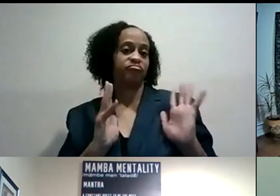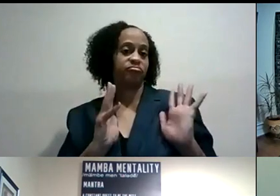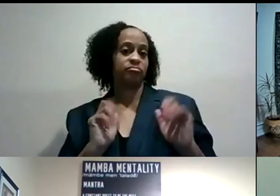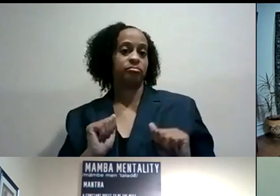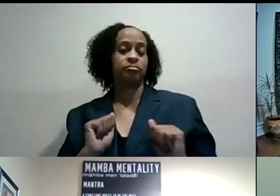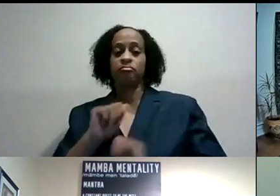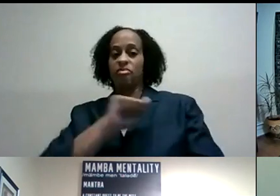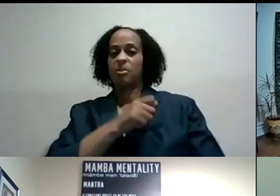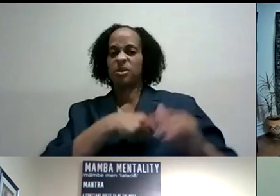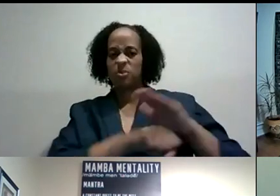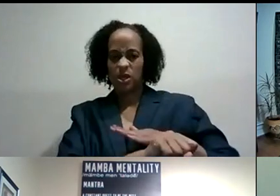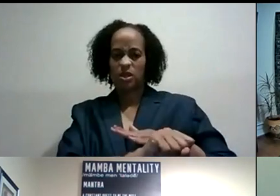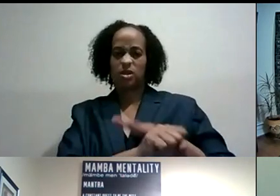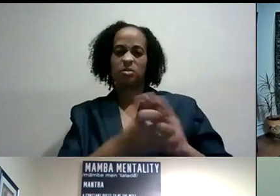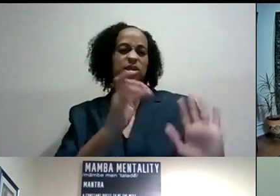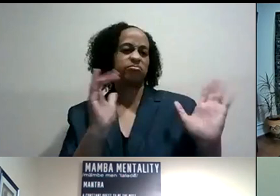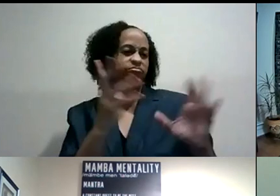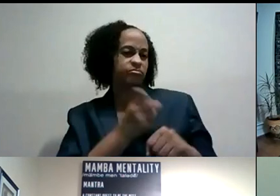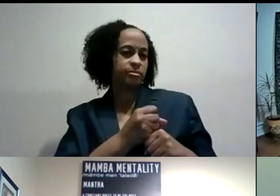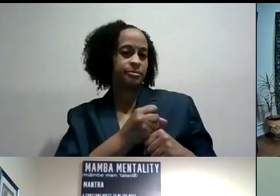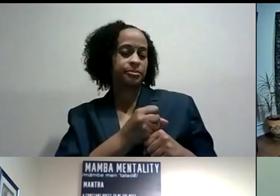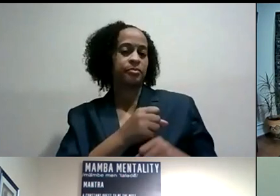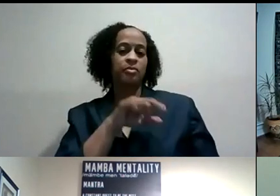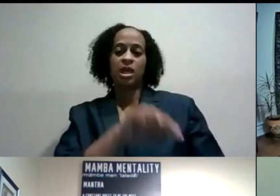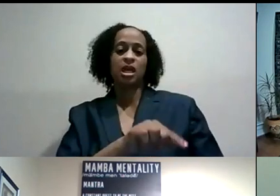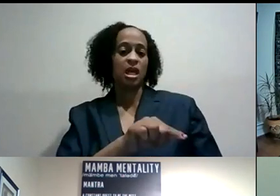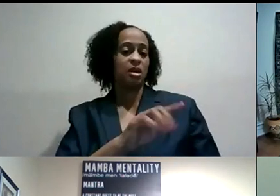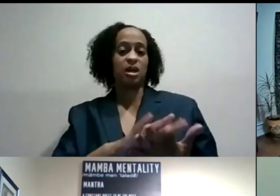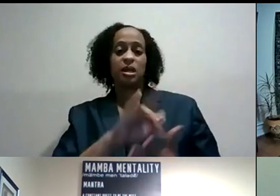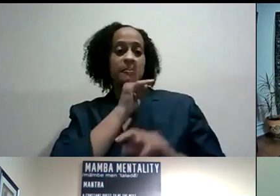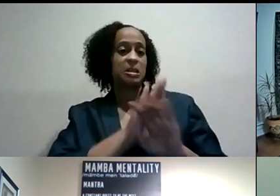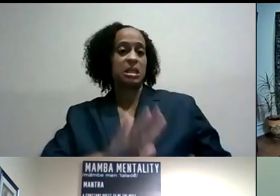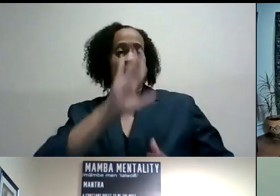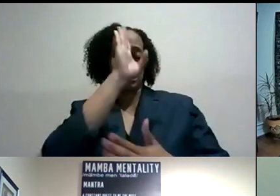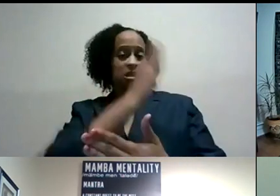Abel's birth was much more mooted. He was effectively the silent son,